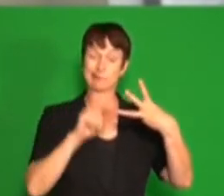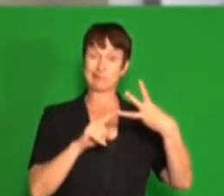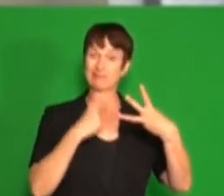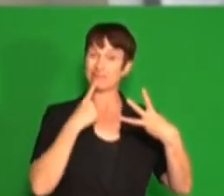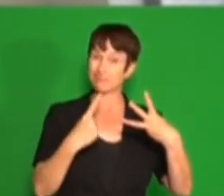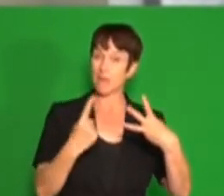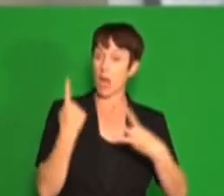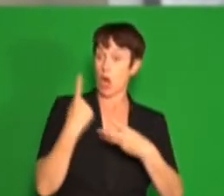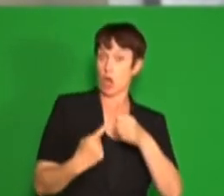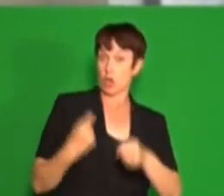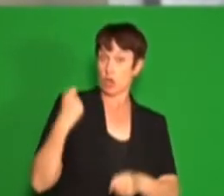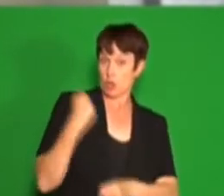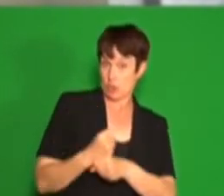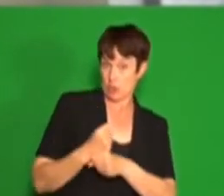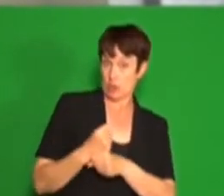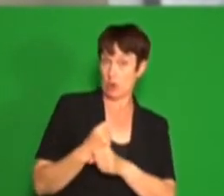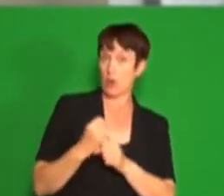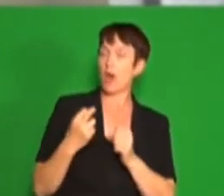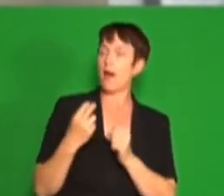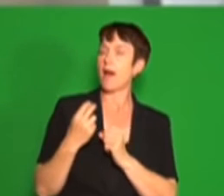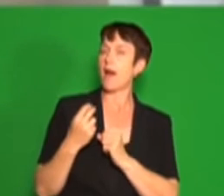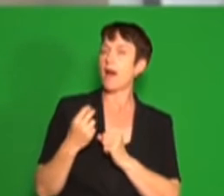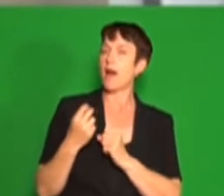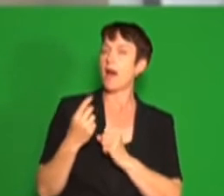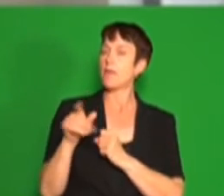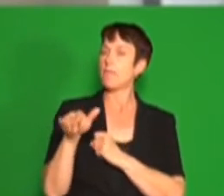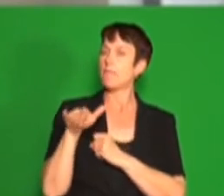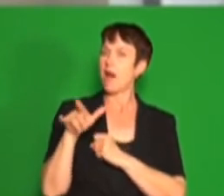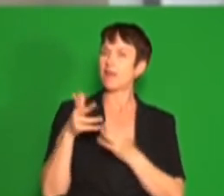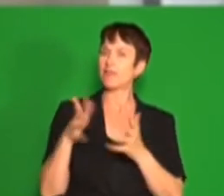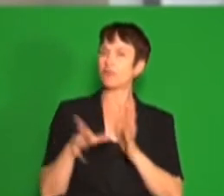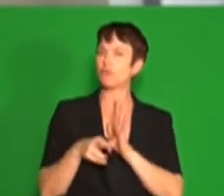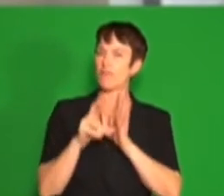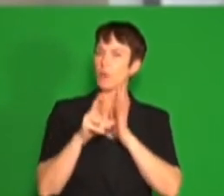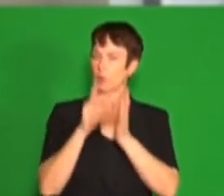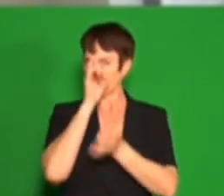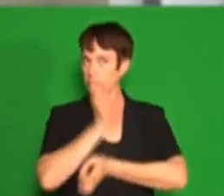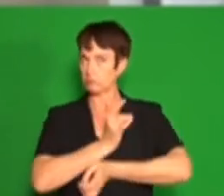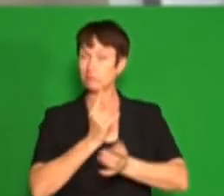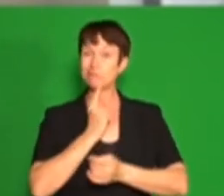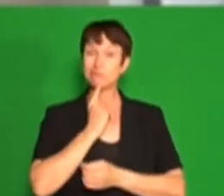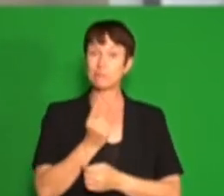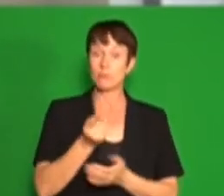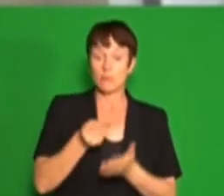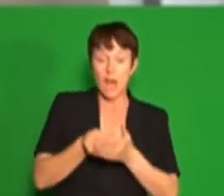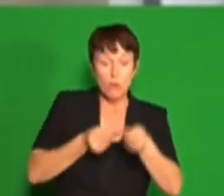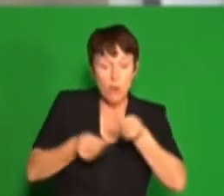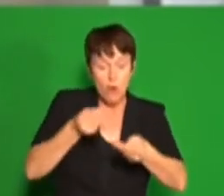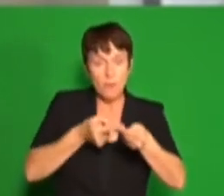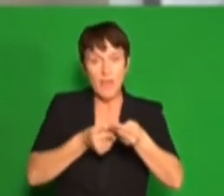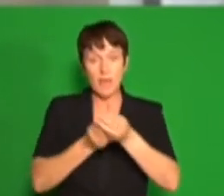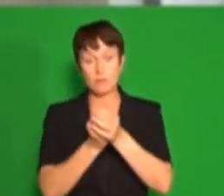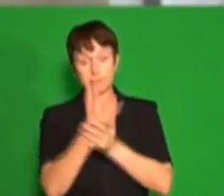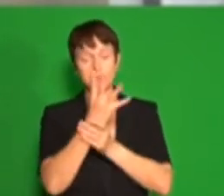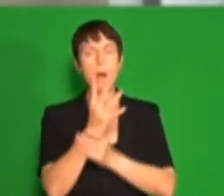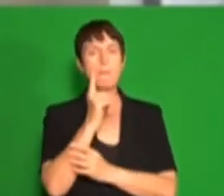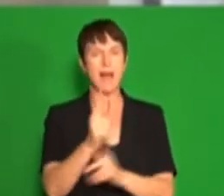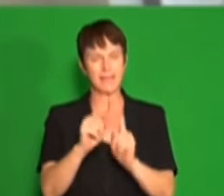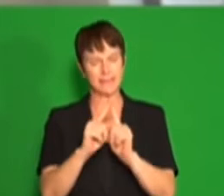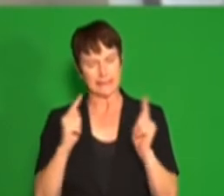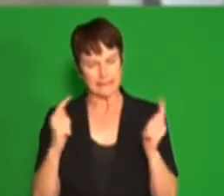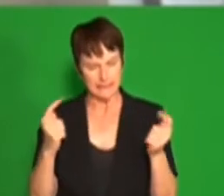released last year by the Reserve Bank stated that economic prosperity is a team sport, in